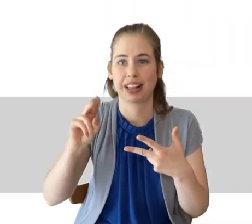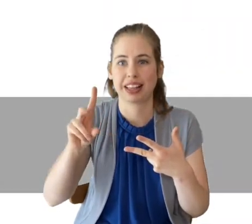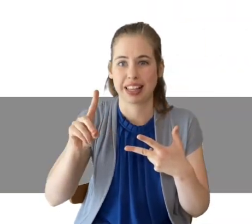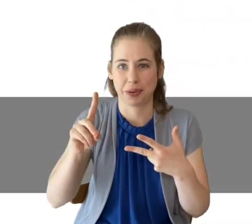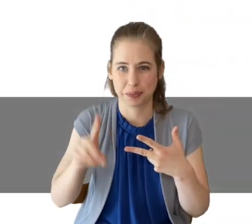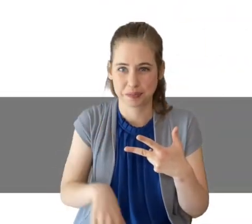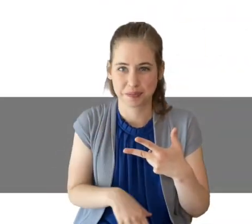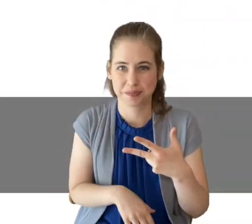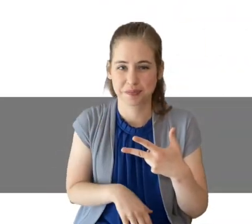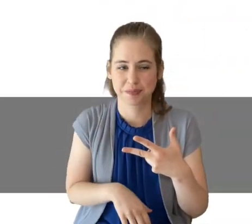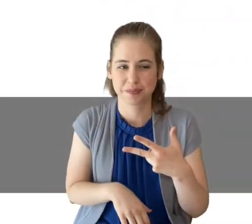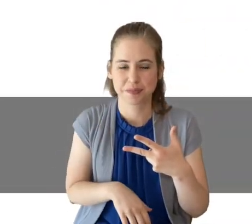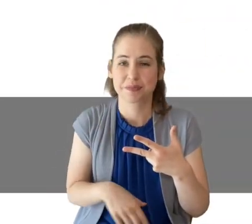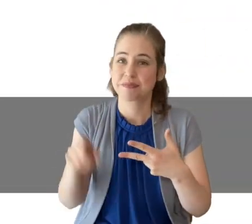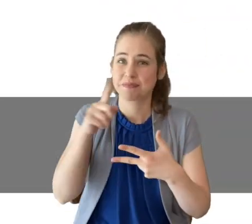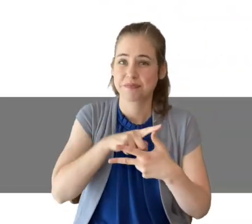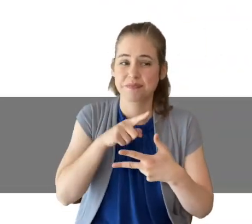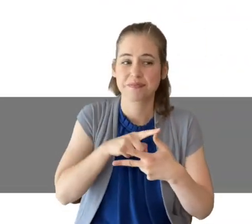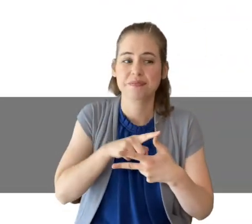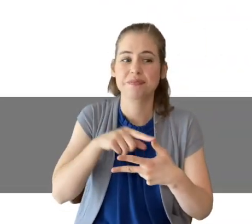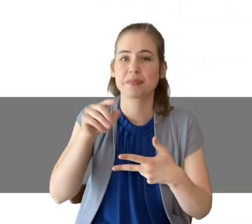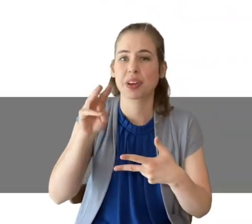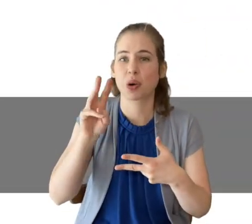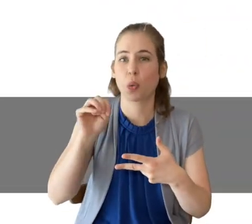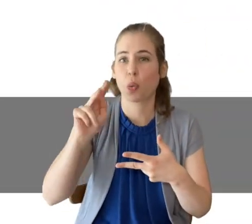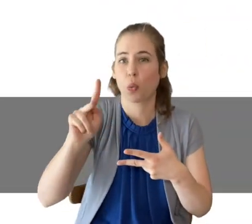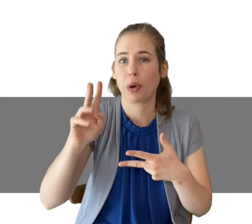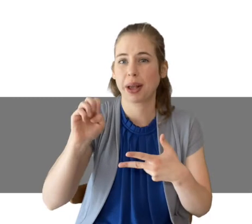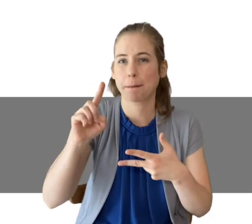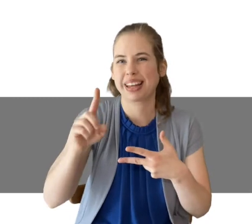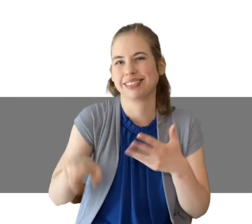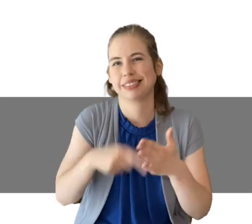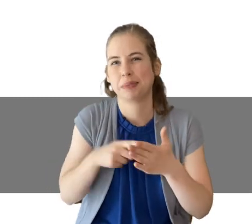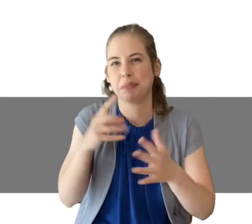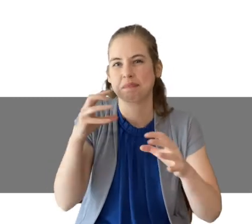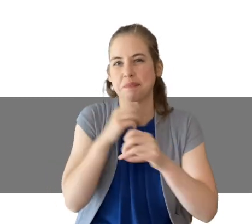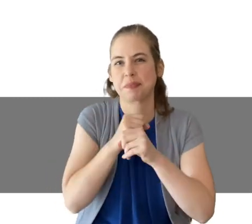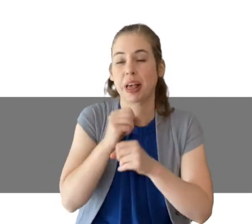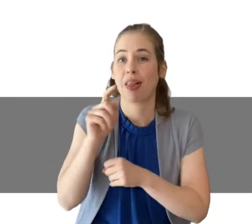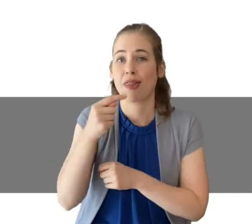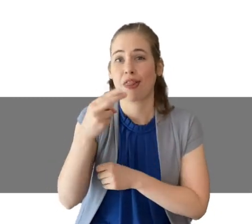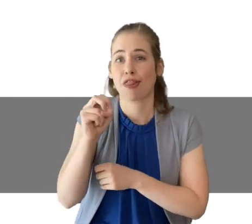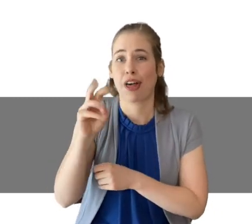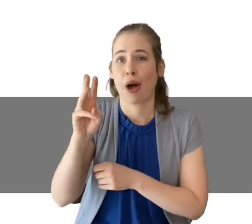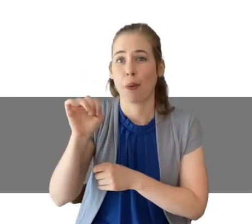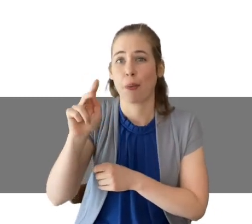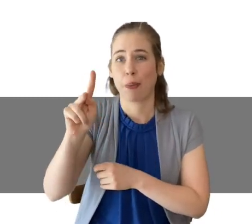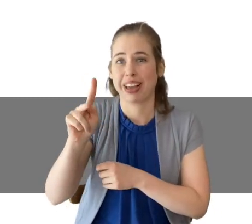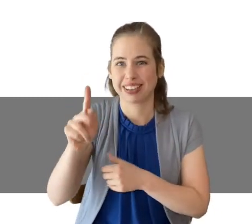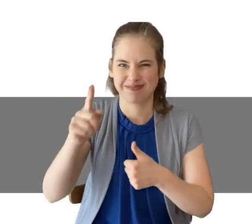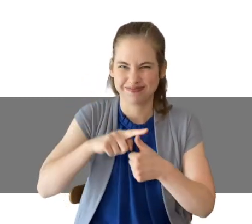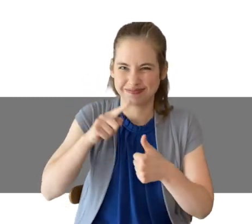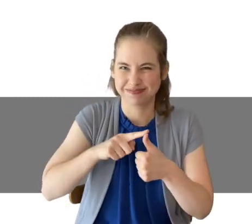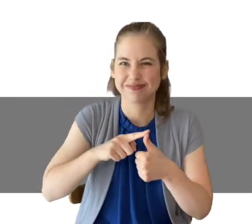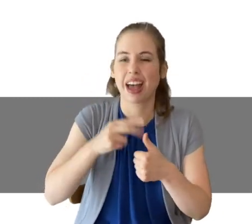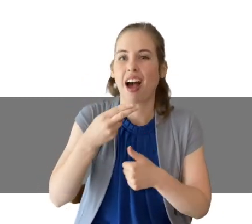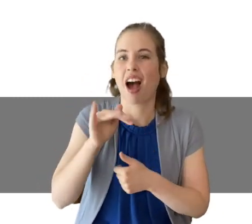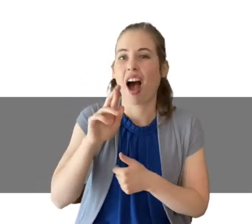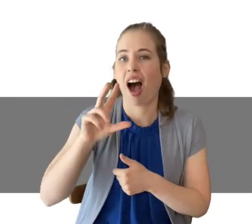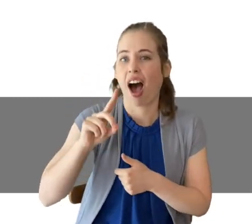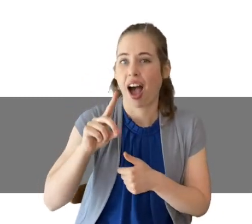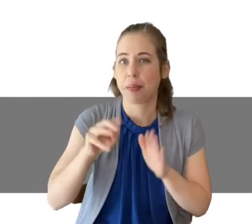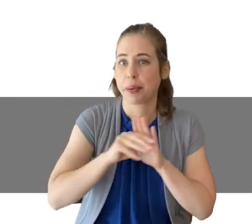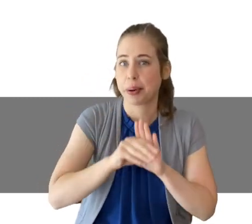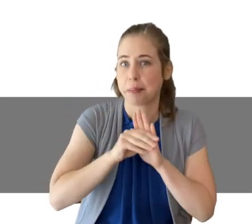The WinkBed is a luxury hybrid mattress featuring a Euro pillow top, while the Gravity Lux is an all-foam mattress. Like the Gravity Lux,